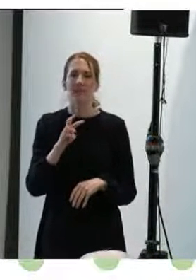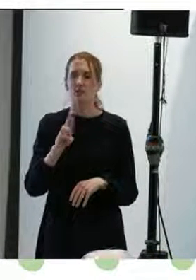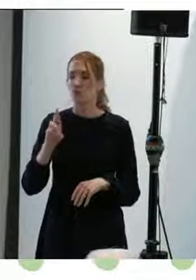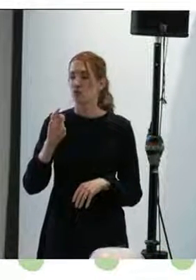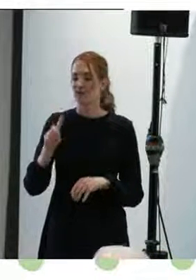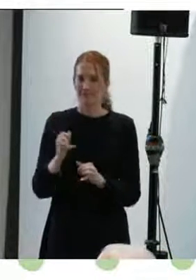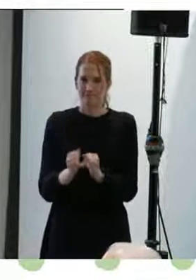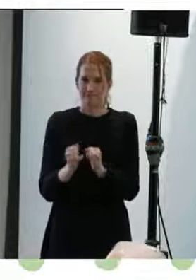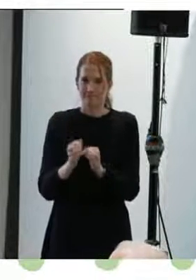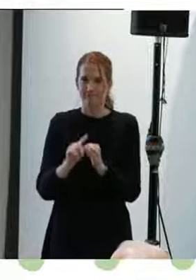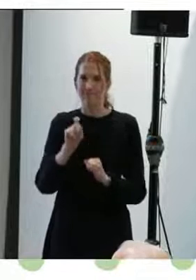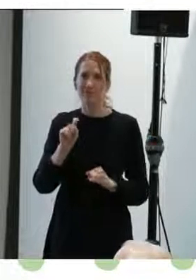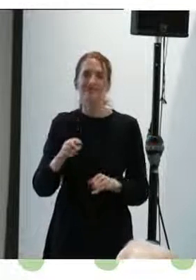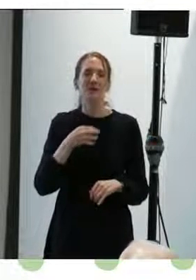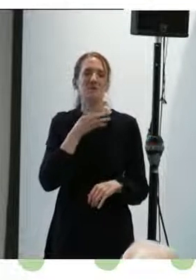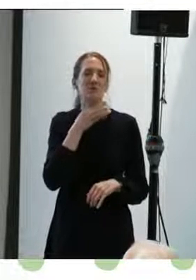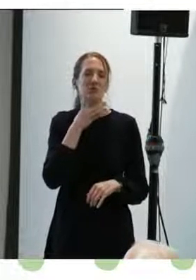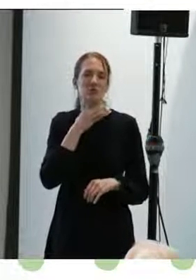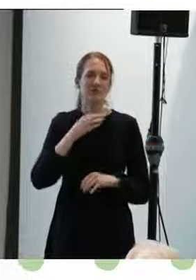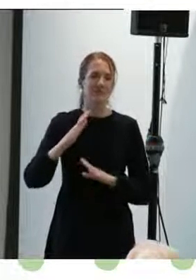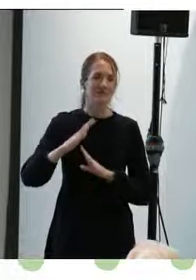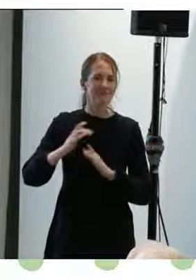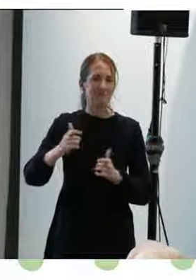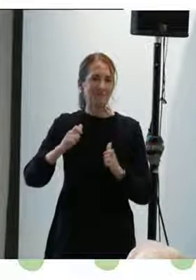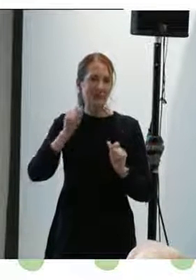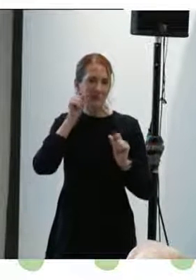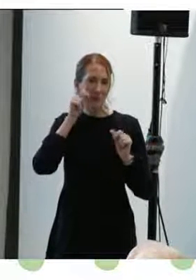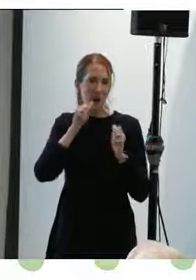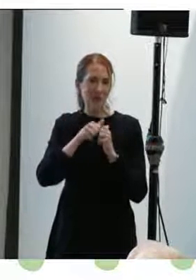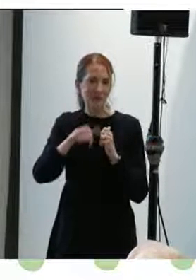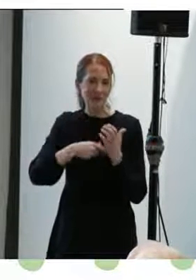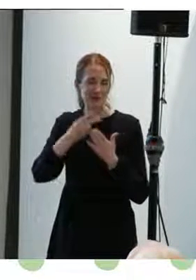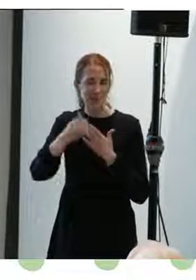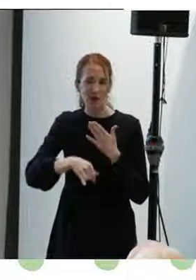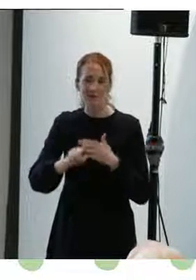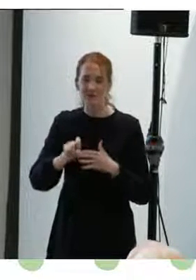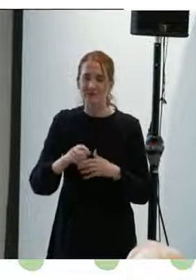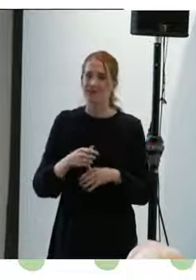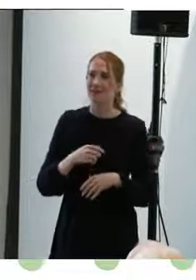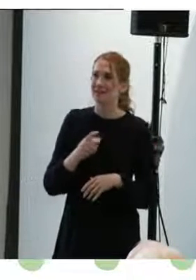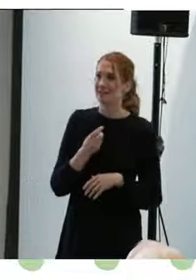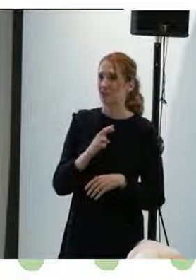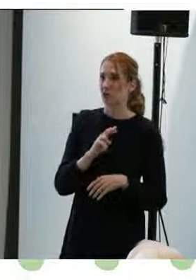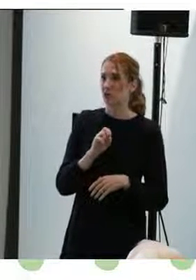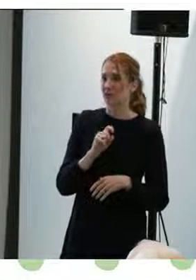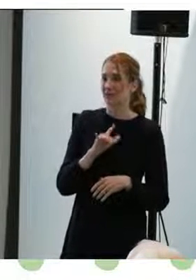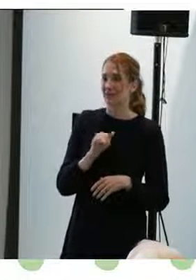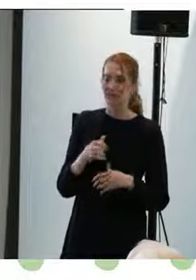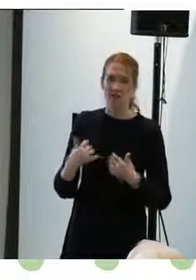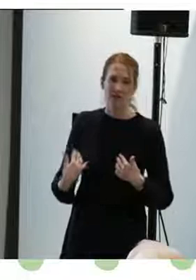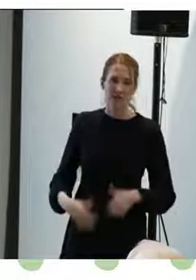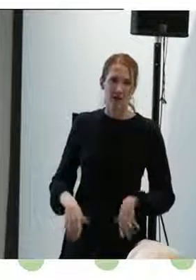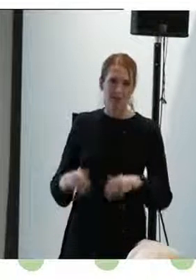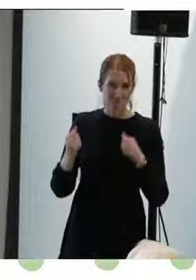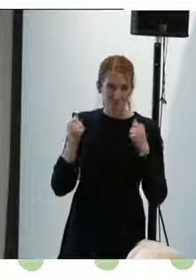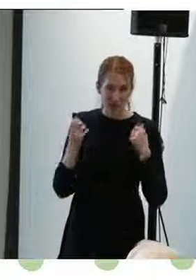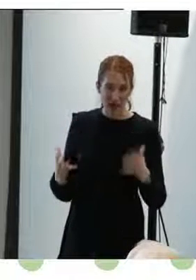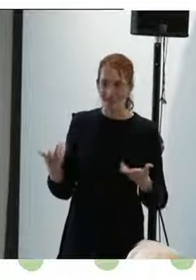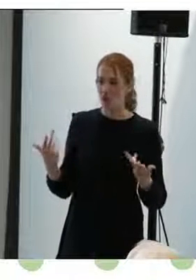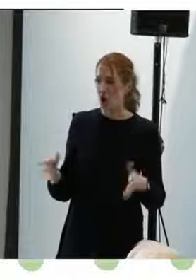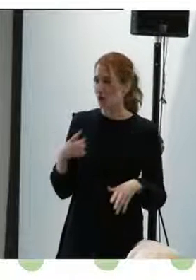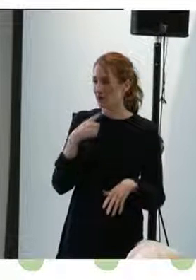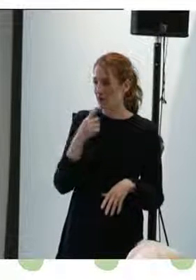What was the biggest surprise you encountered engaging in this project? Oh my gosh, so many. I've told this to Dr. Reed, but